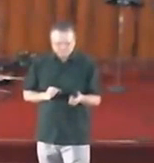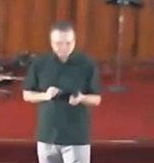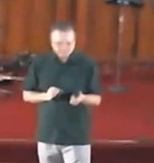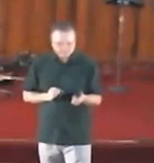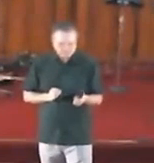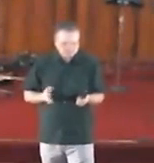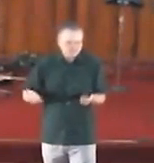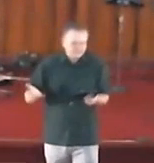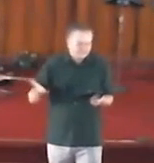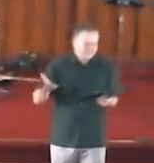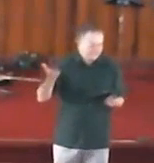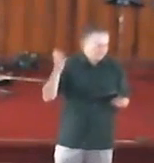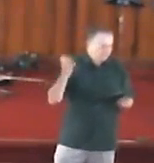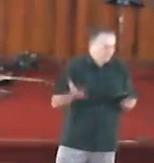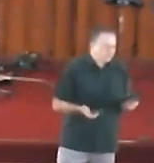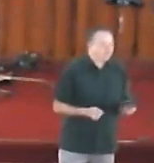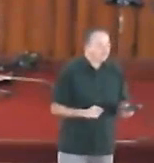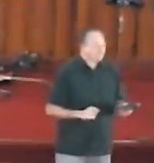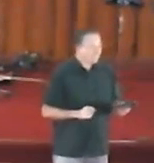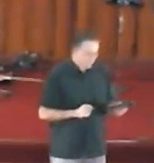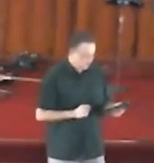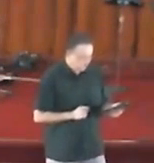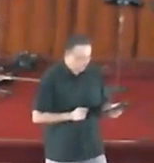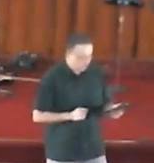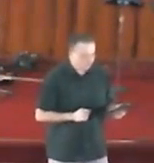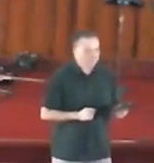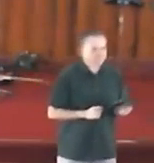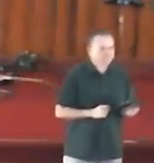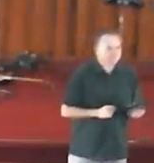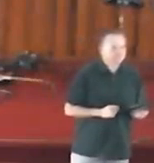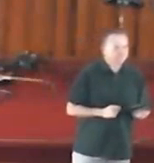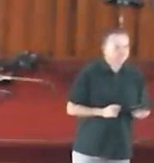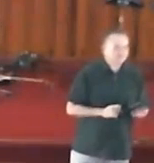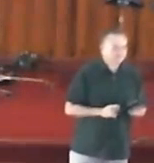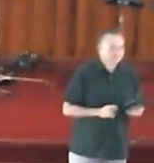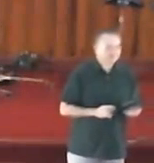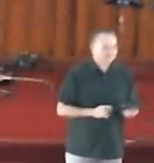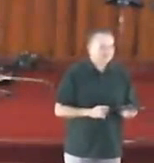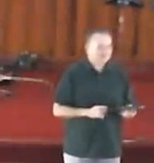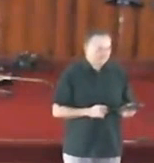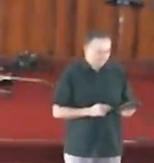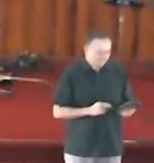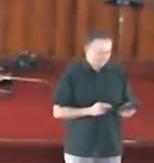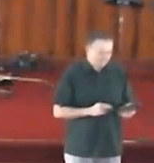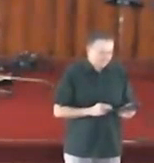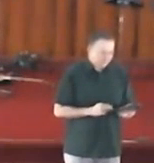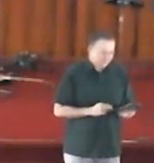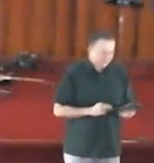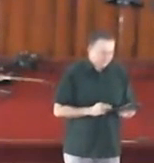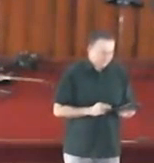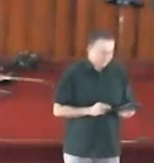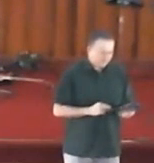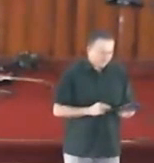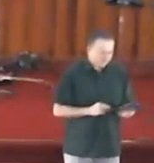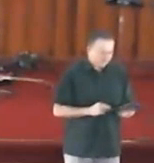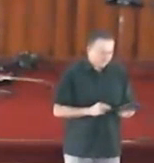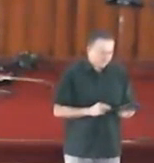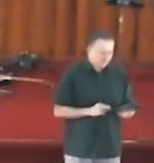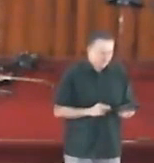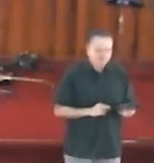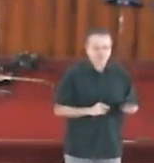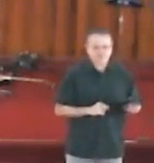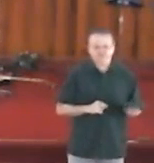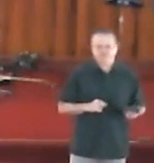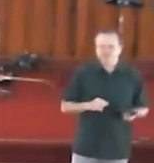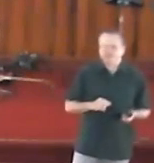believed? No, ni siquiera hemos oído hablar del Espíritu Santo, respondieron. No, they answered, we have not even heard that